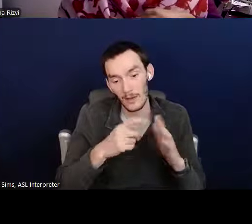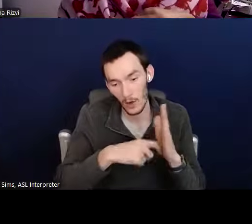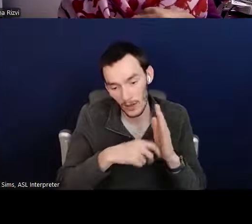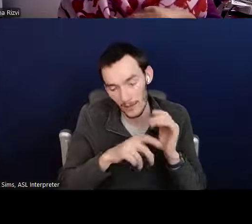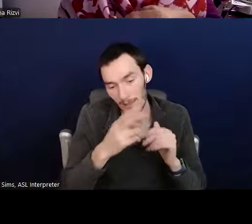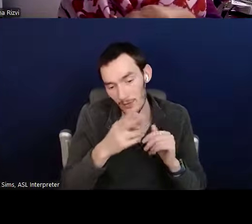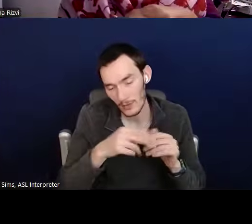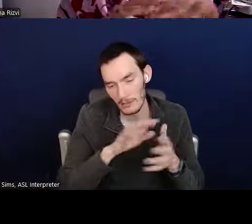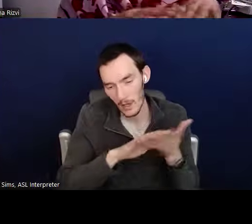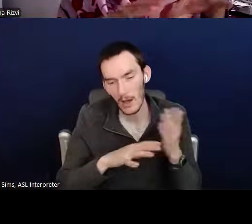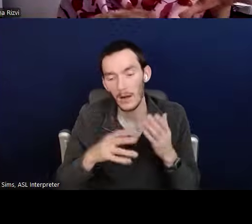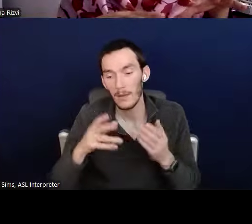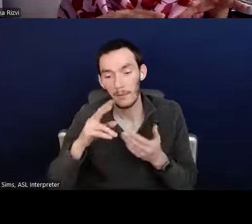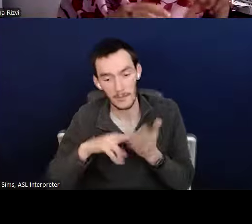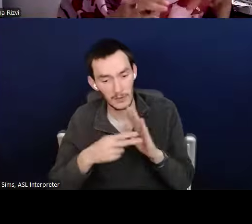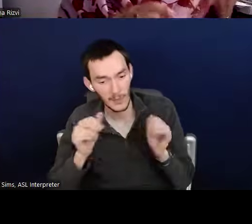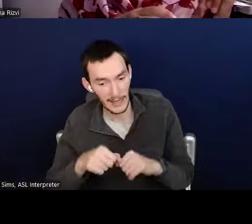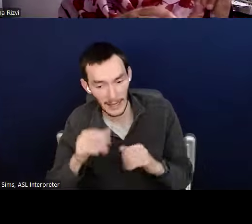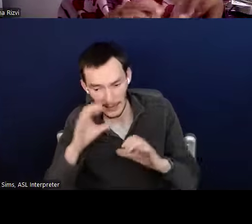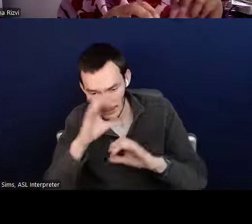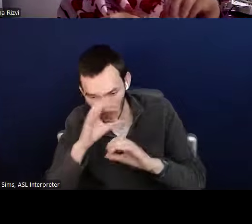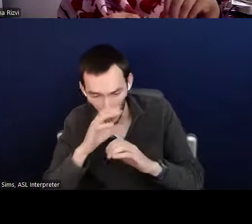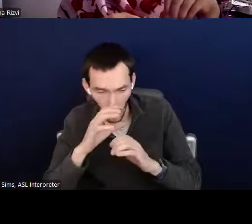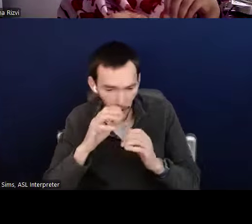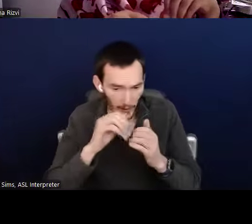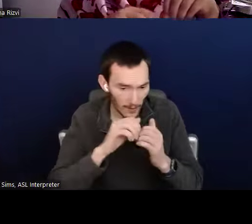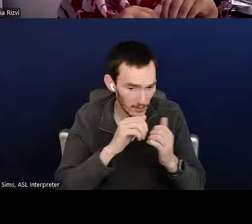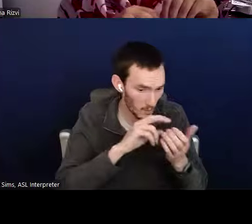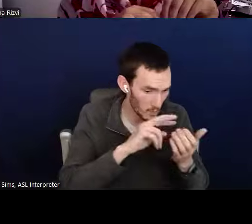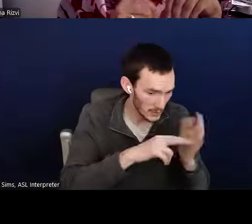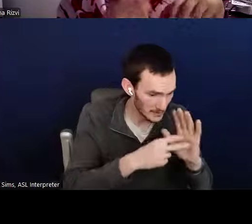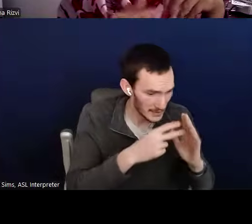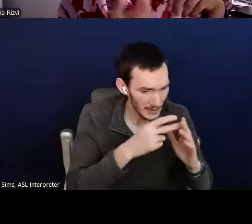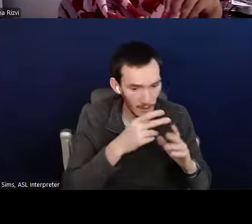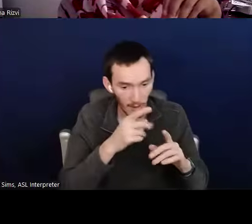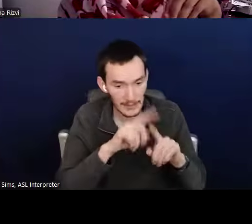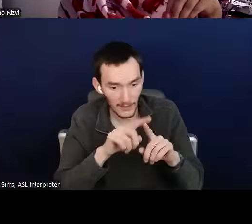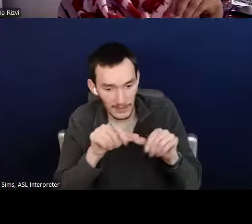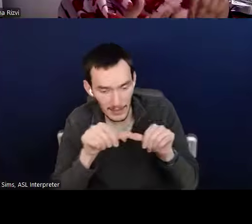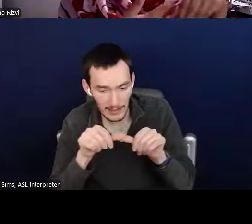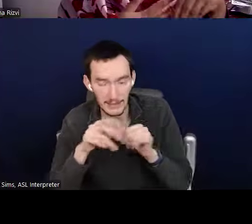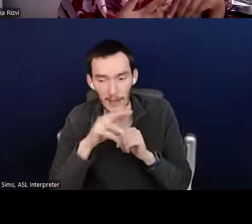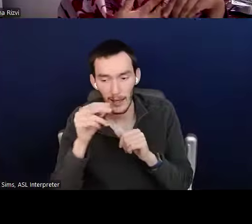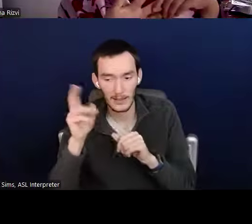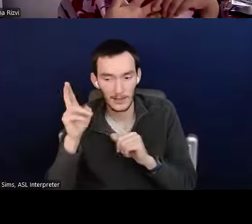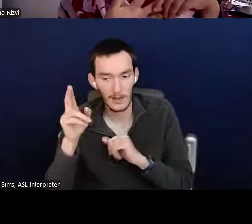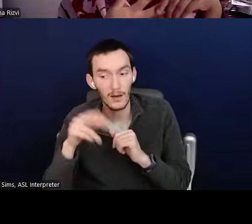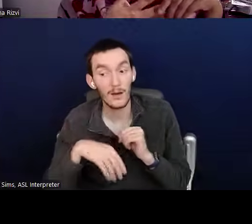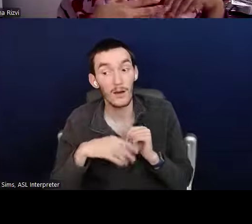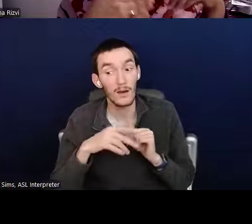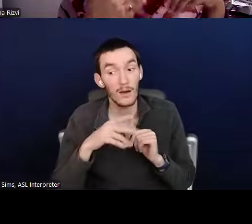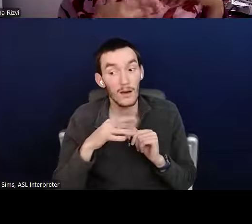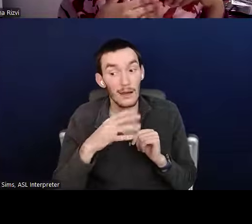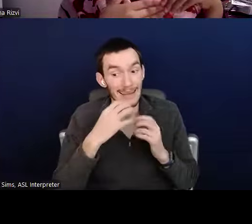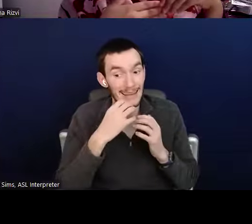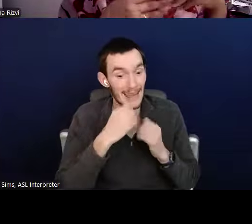allows us to explore the notion of care across time and data sets. The materiality of care at Mohenjo-Daro